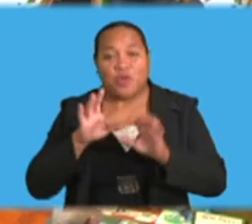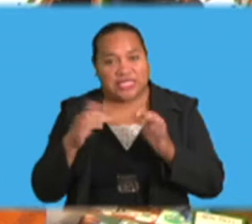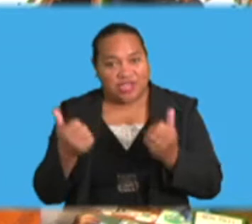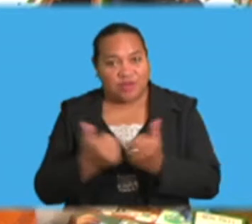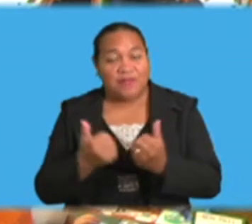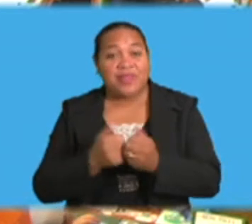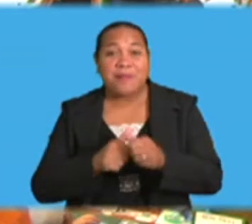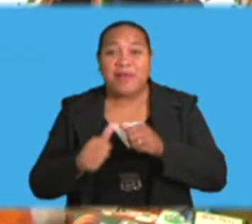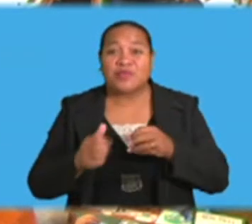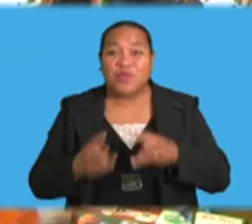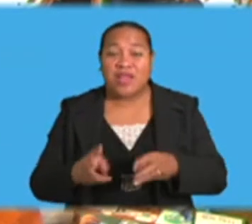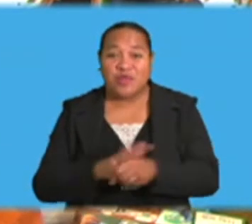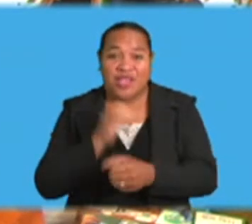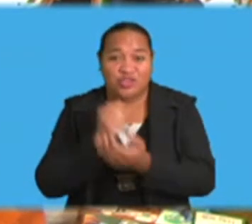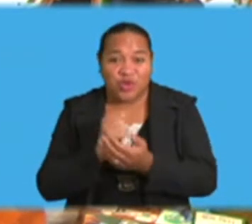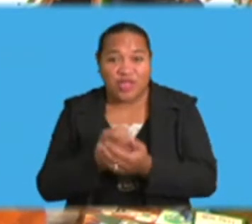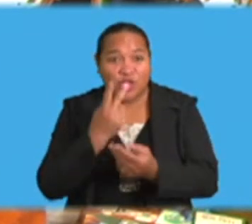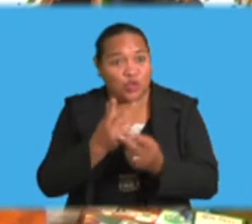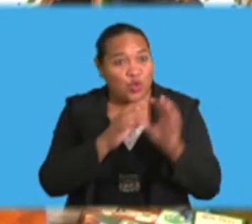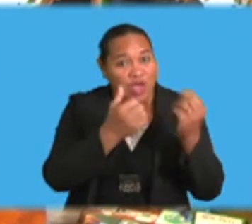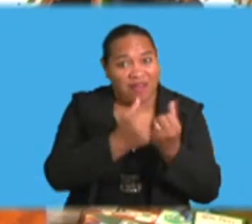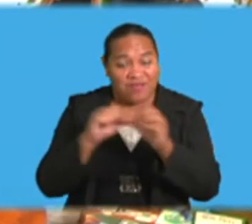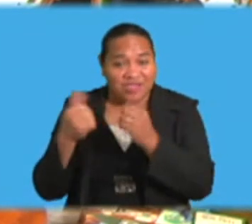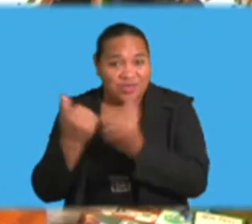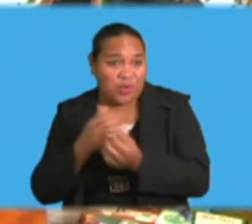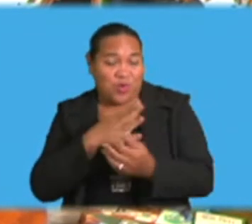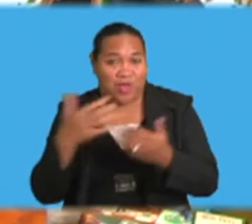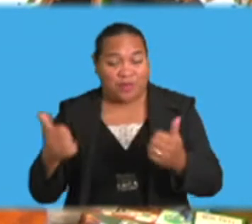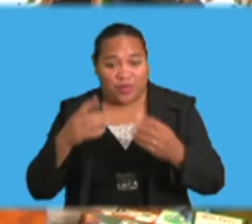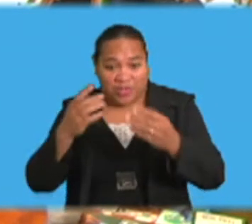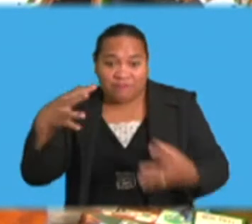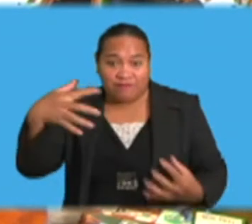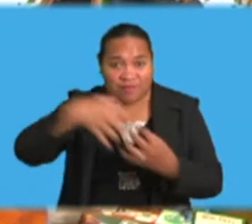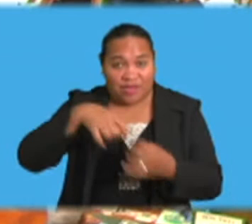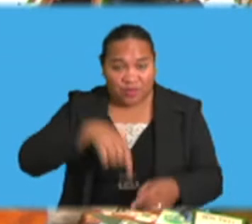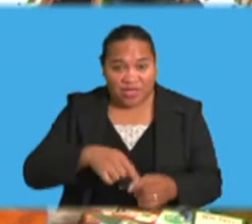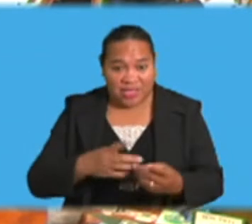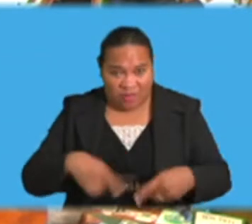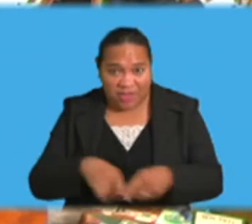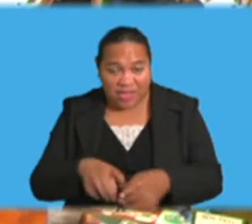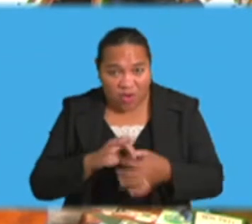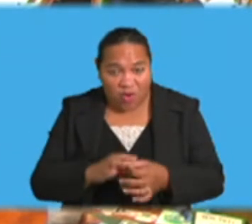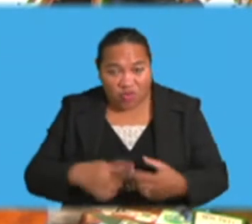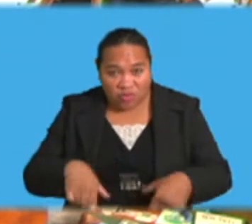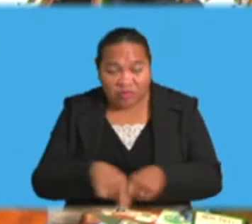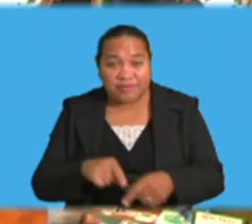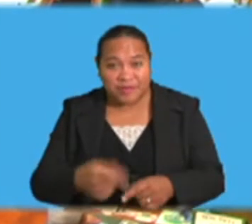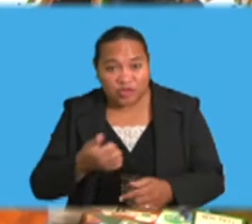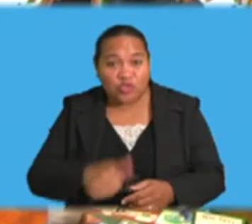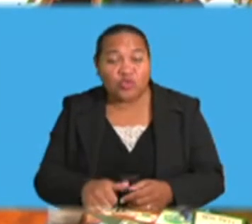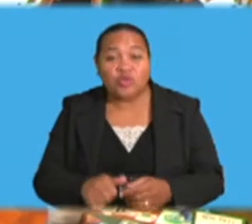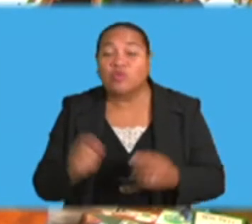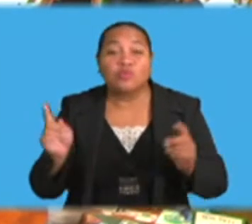that the best way to ensure that the two covenants worked well with the domestic legislation currently in use was